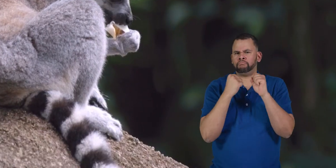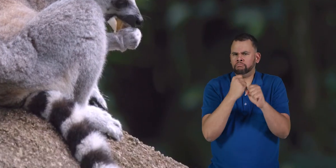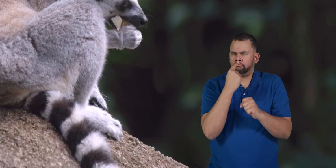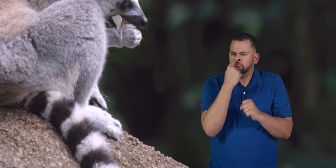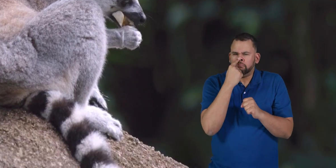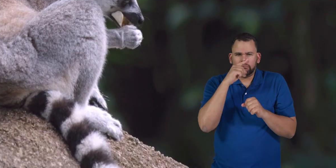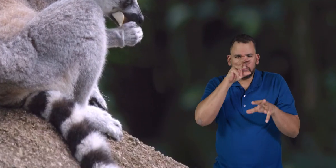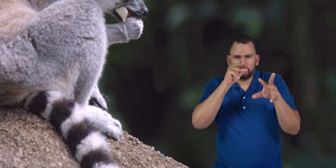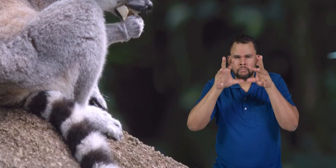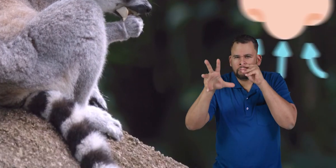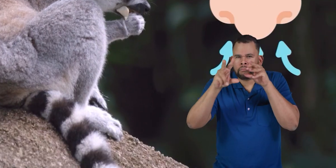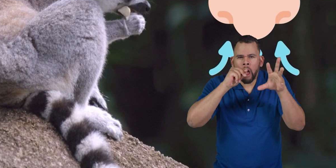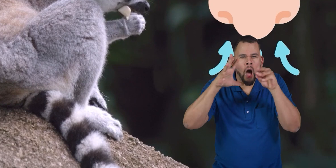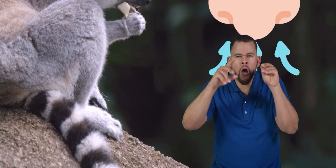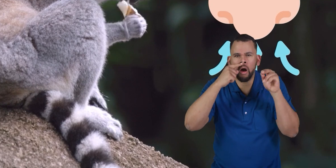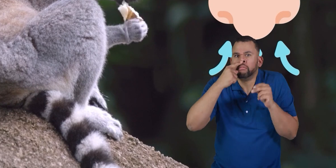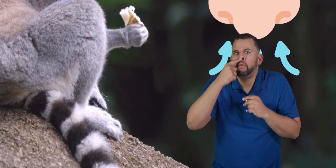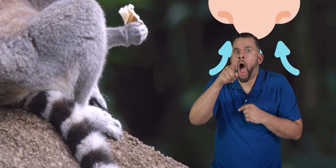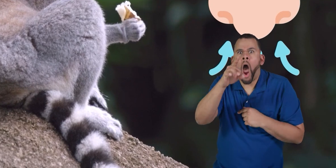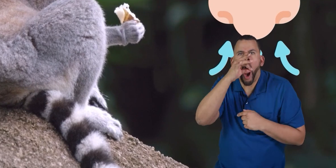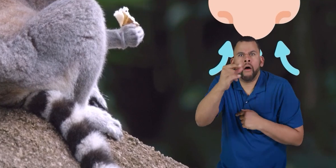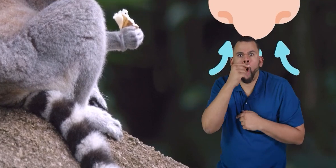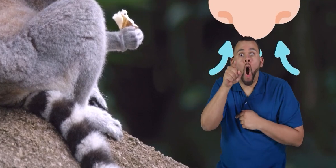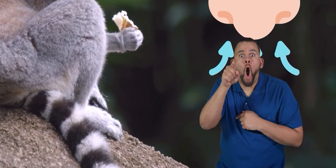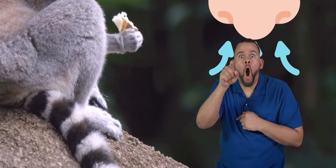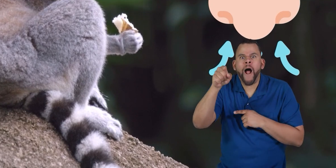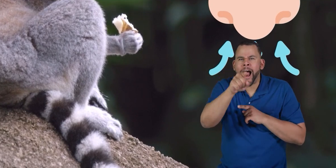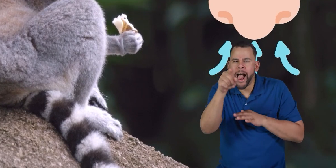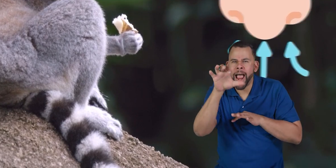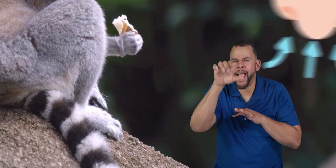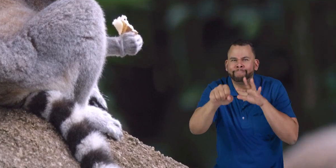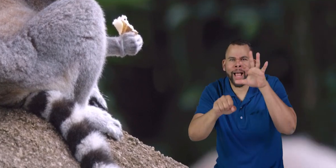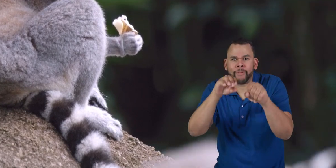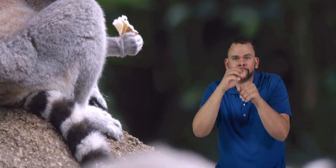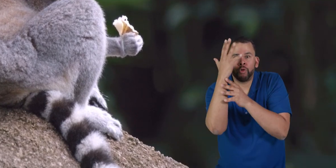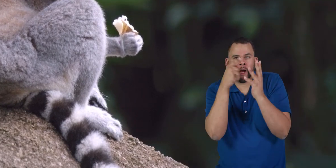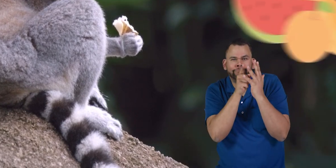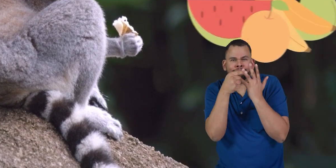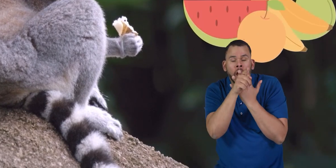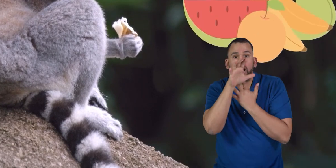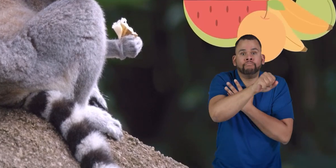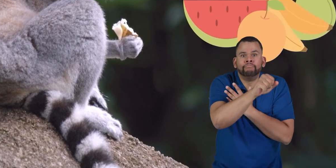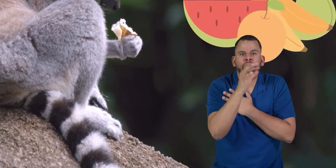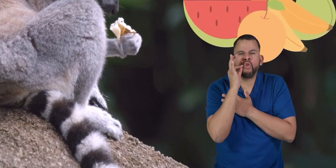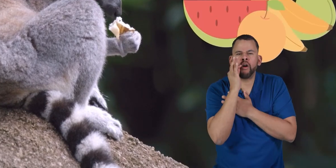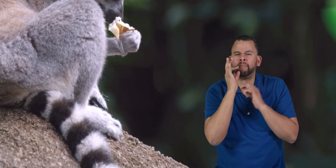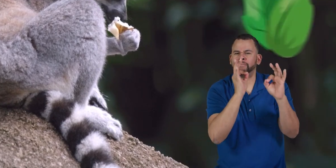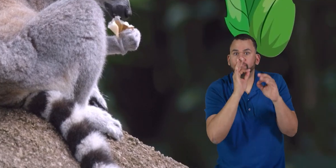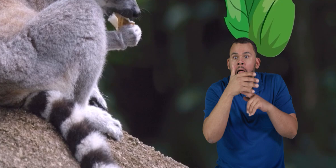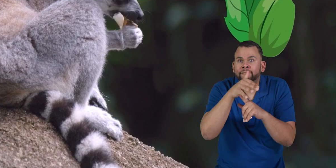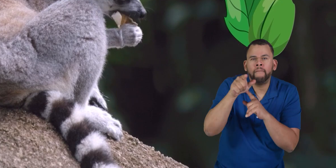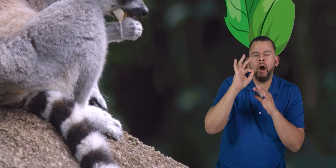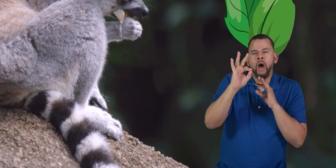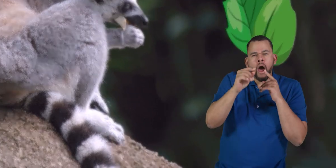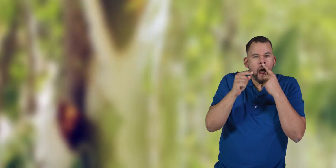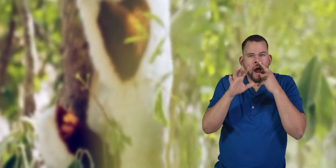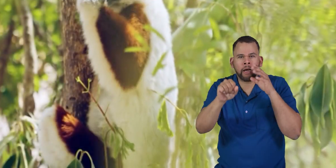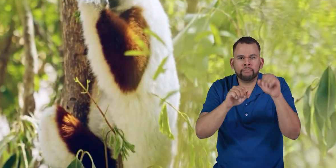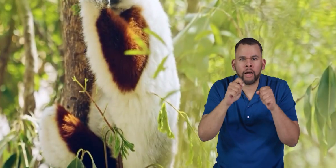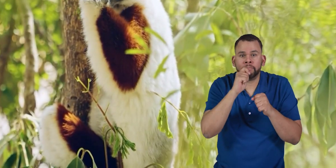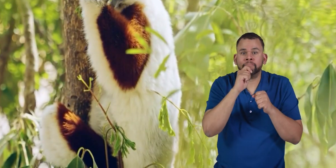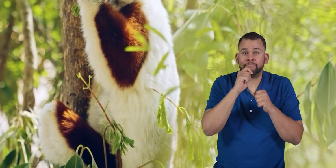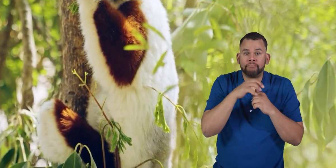at using their keen sense of smell to find the tastiest treats in the forest such as ripe fruits and fresh leaves